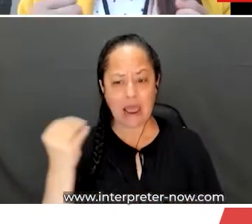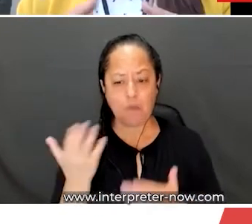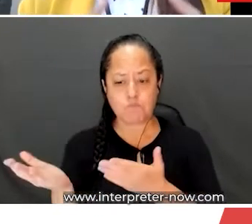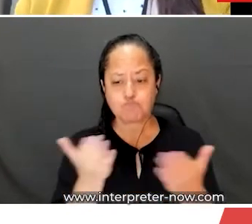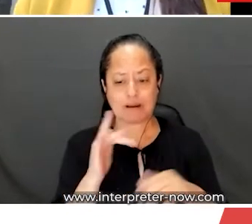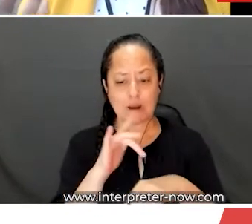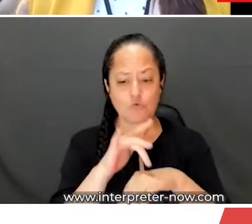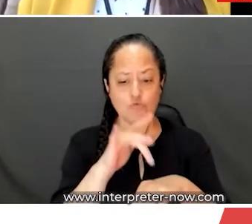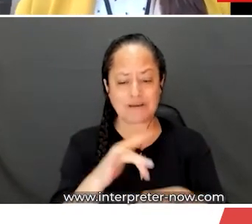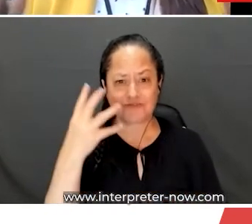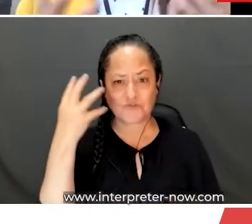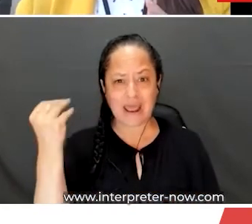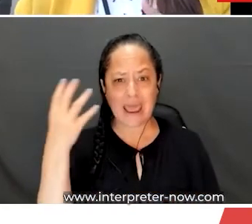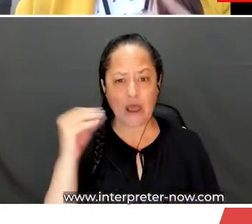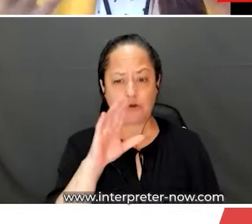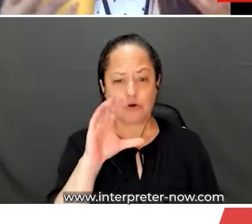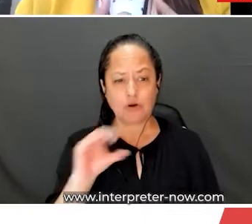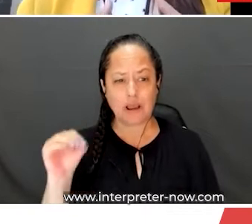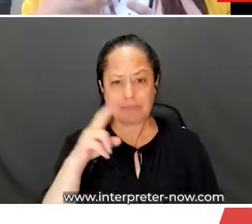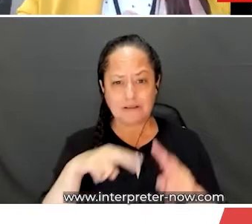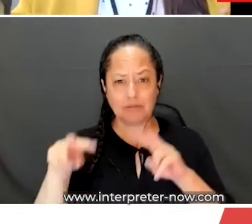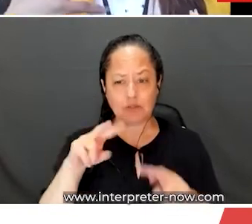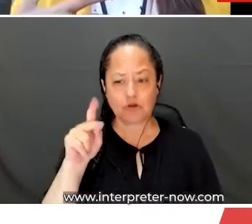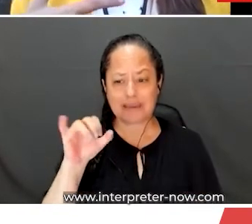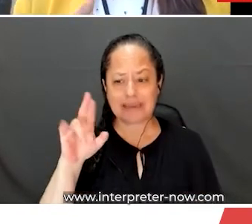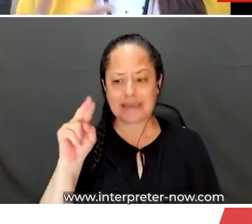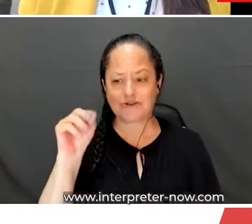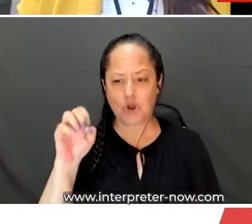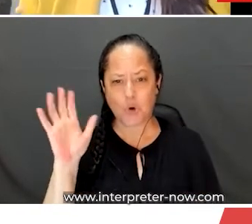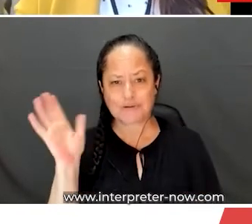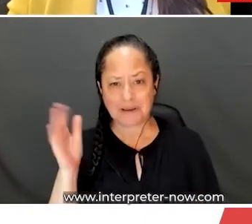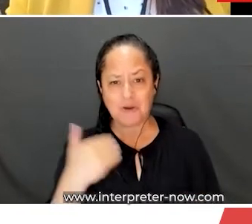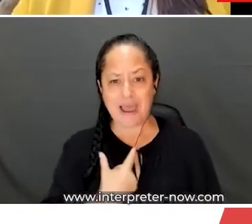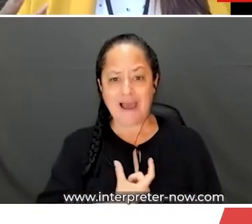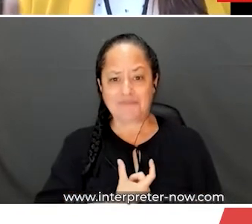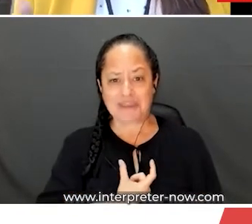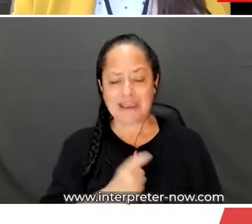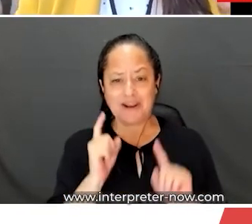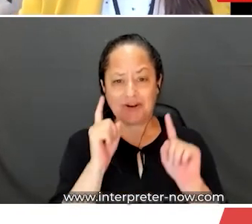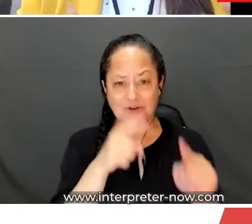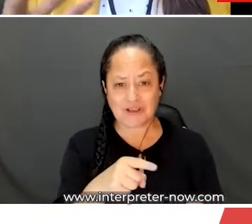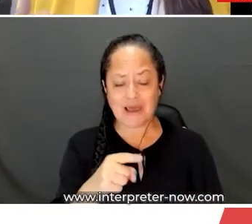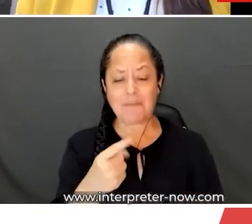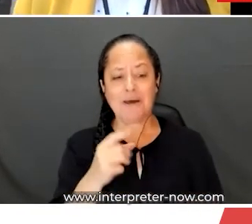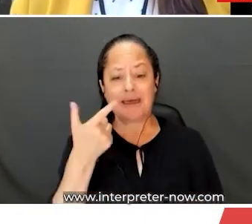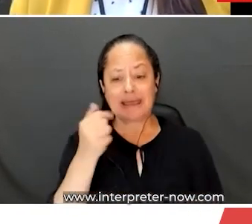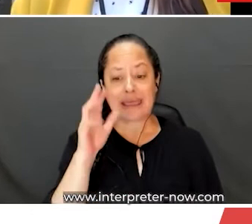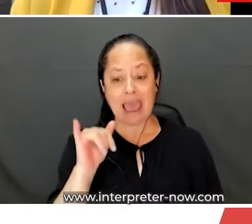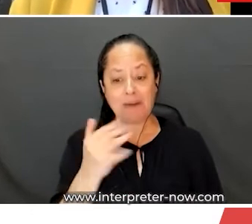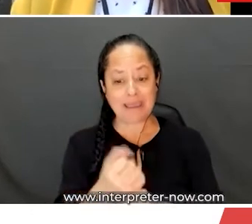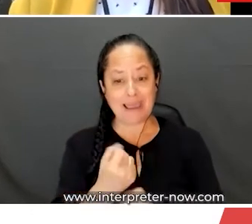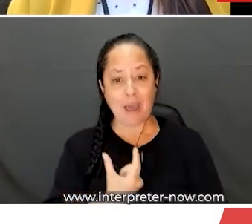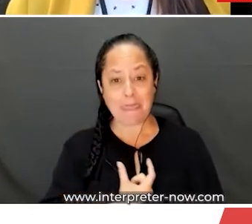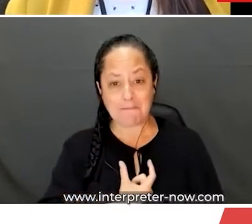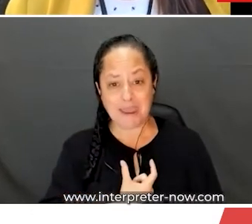from the outside, your company is looking for a keynote speaker, you get the mayor to come and it's like, oh, Gabby secured the mayor. Yeah, I did. So, it's